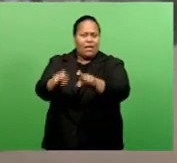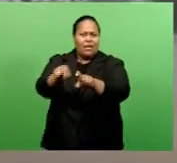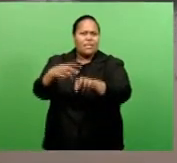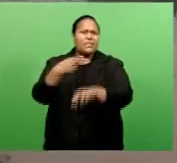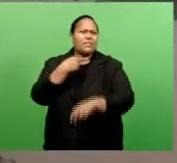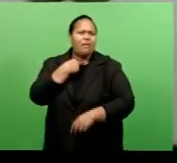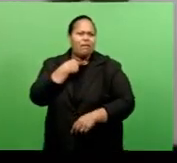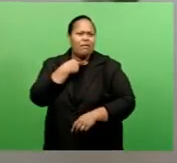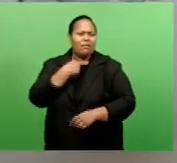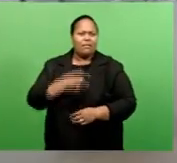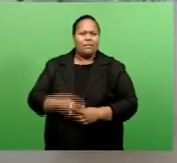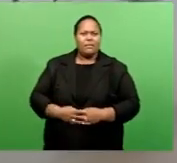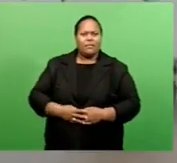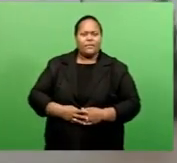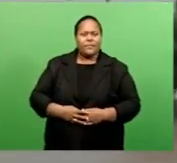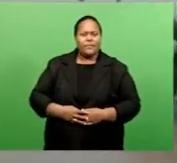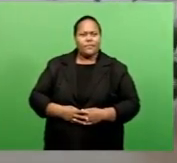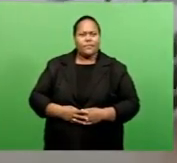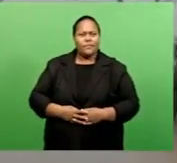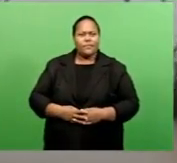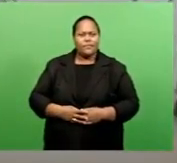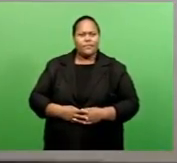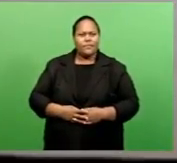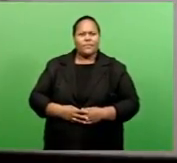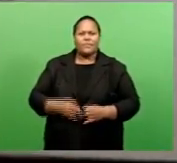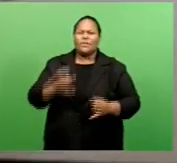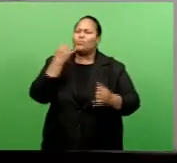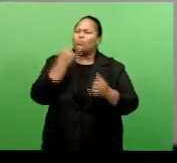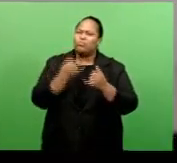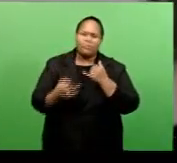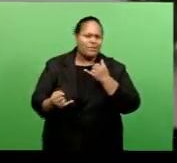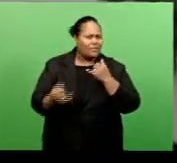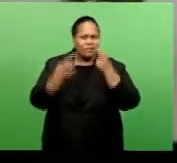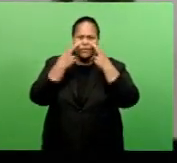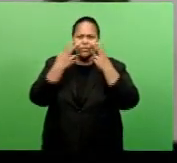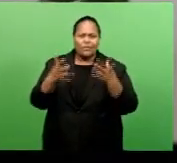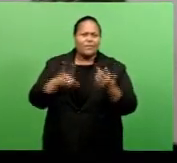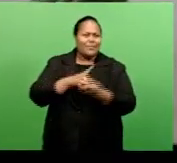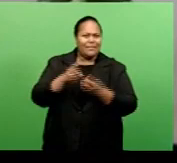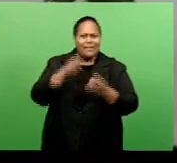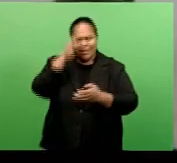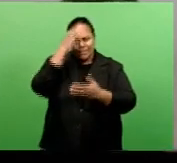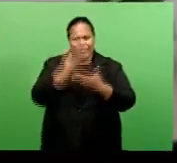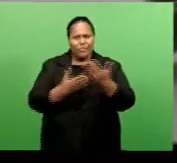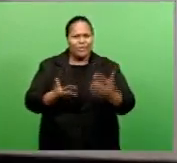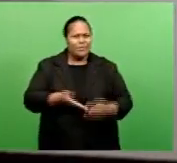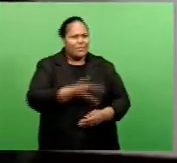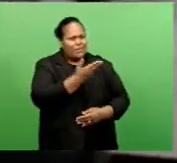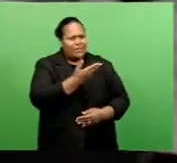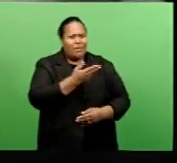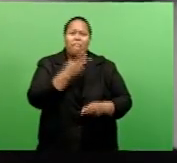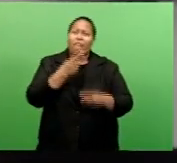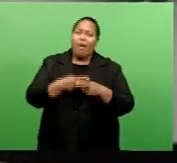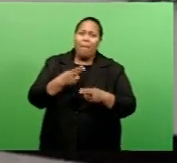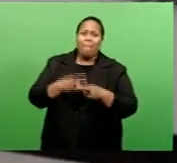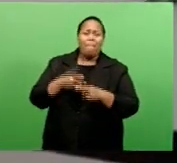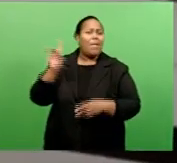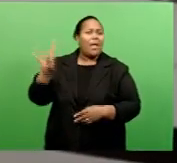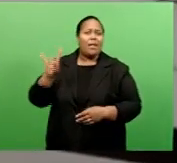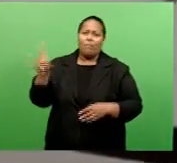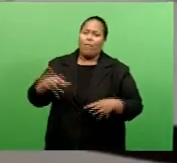near the sea. He says this is one of the worst natural disasters they have experienced. Farms and livestock have gone with